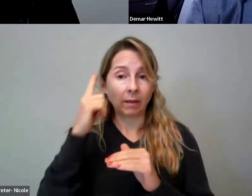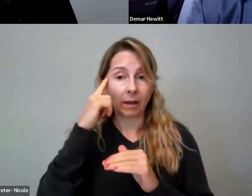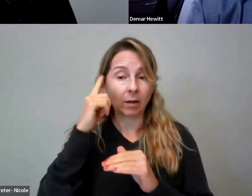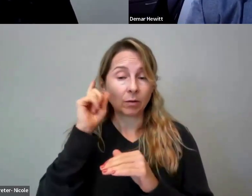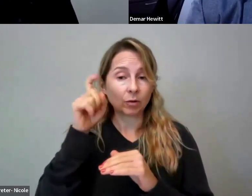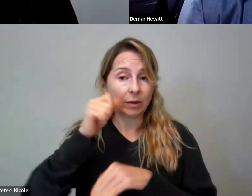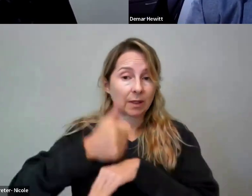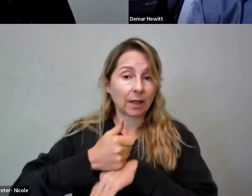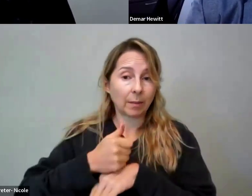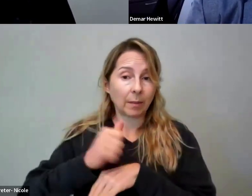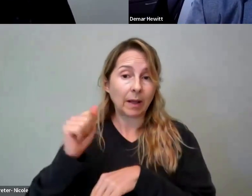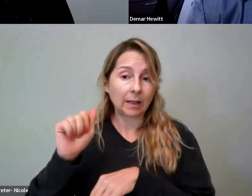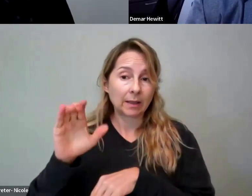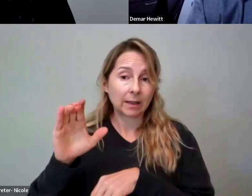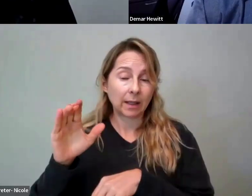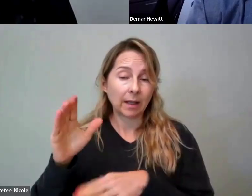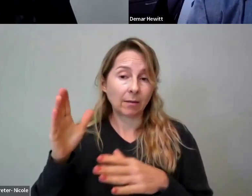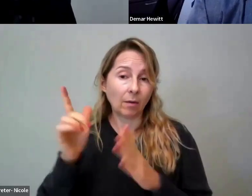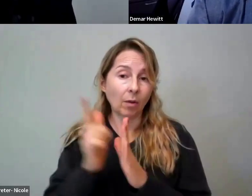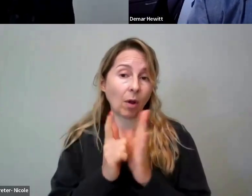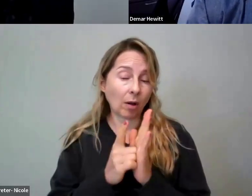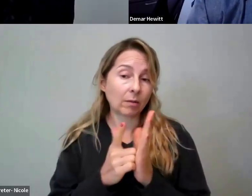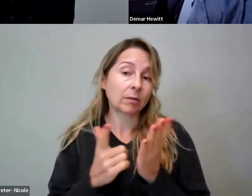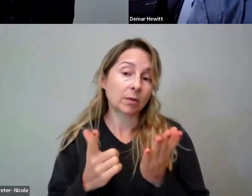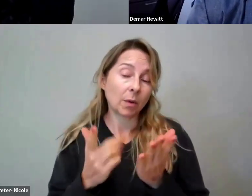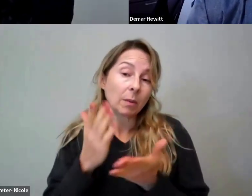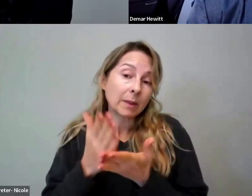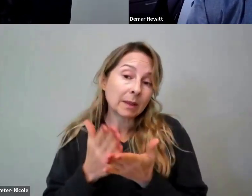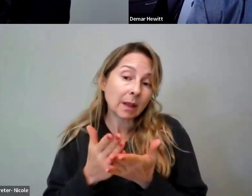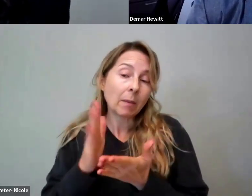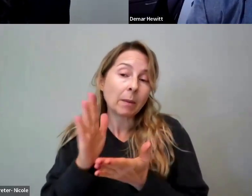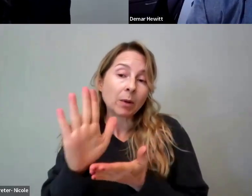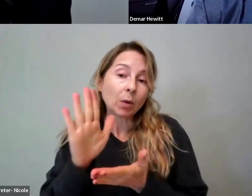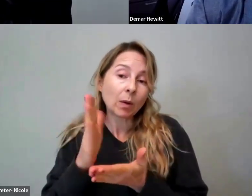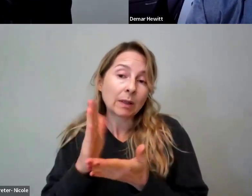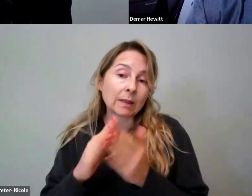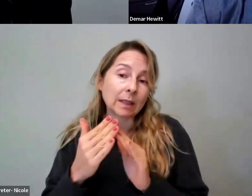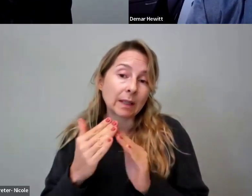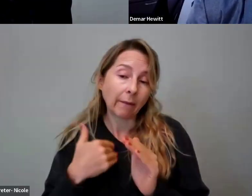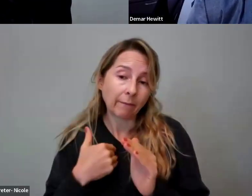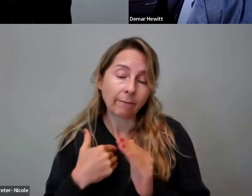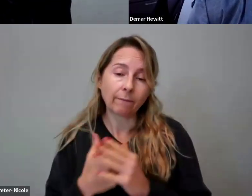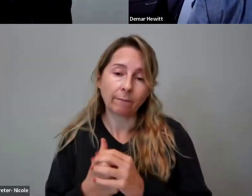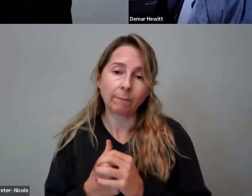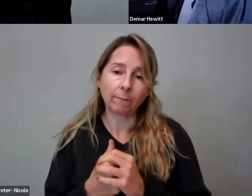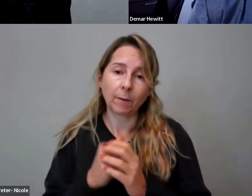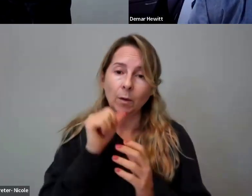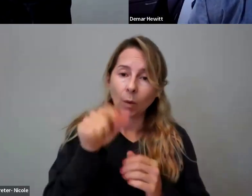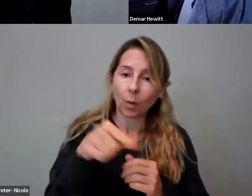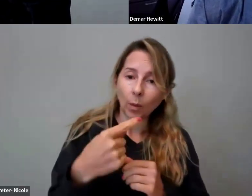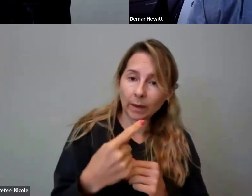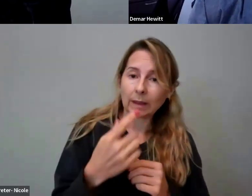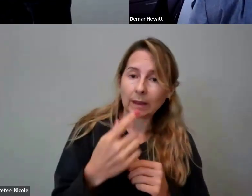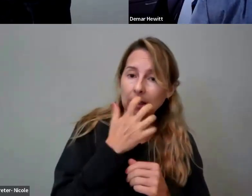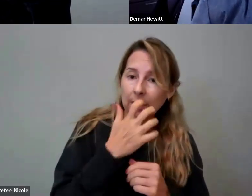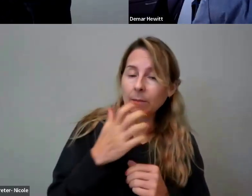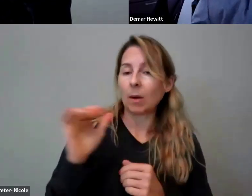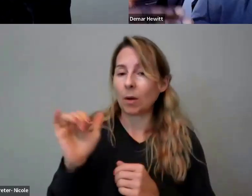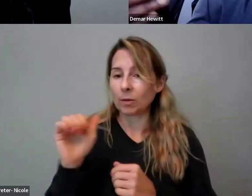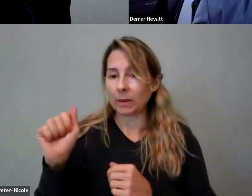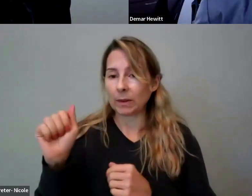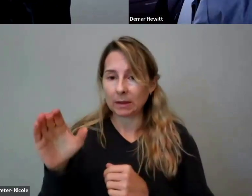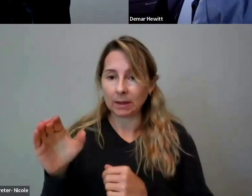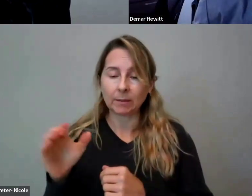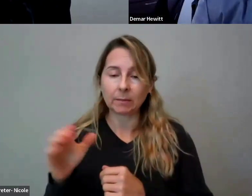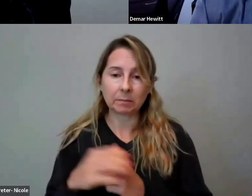bylaws, cooling bylaws, where, in addition to providing heat, you should be providing conditioned